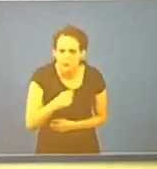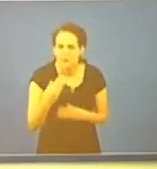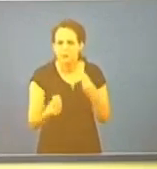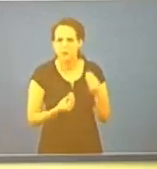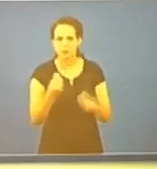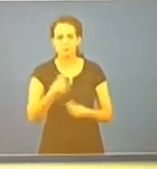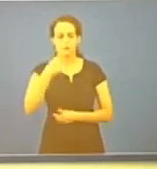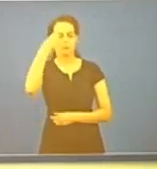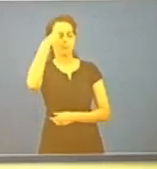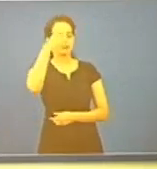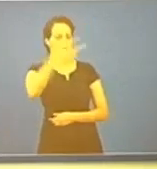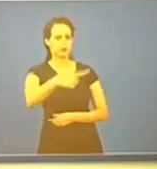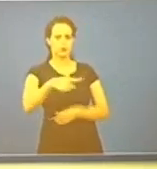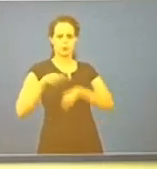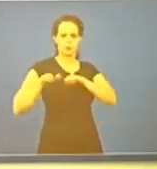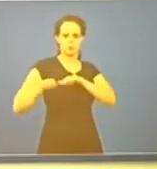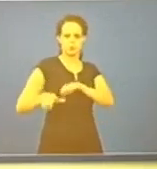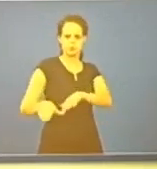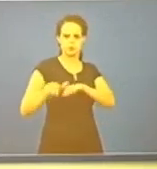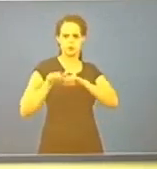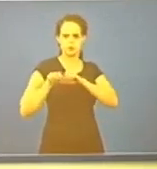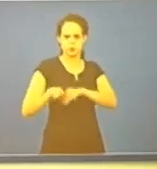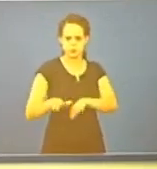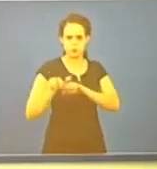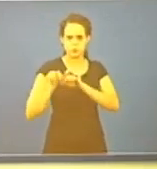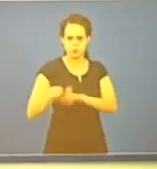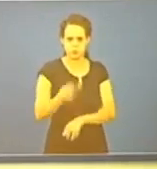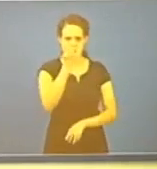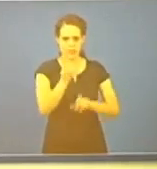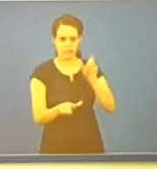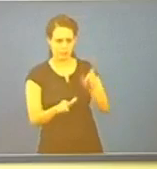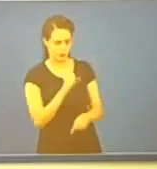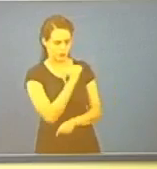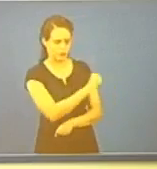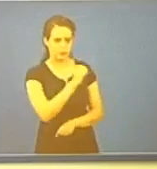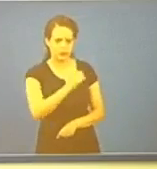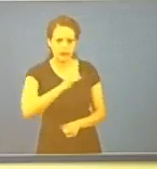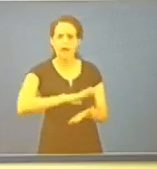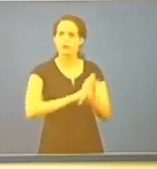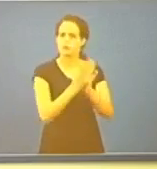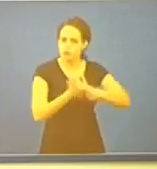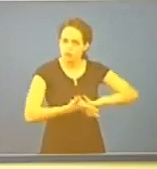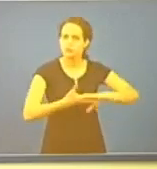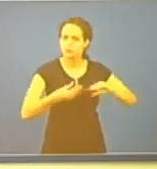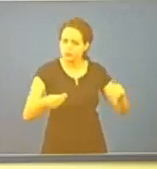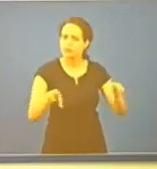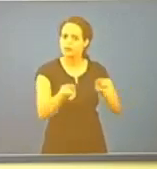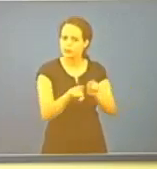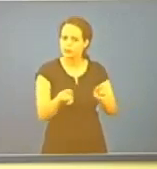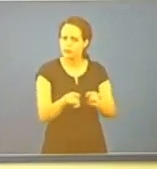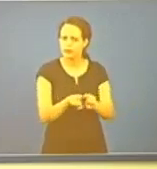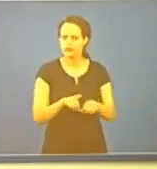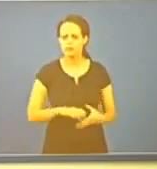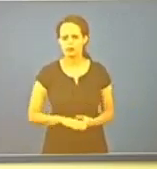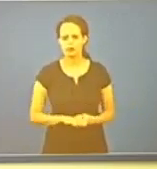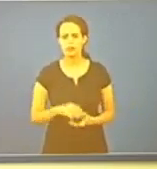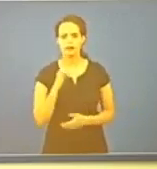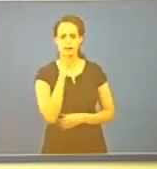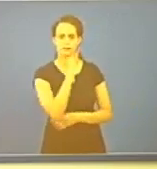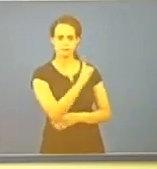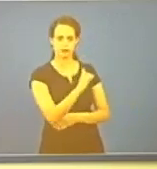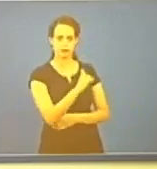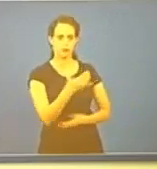armies, destroyed those murderers, and burned up their city. And then he said to the